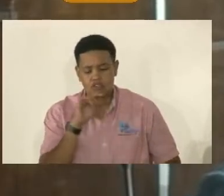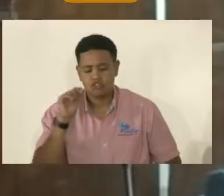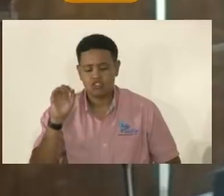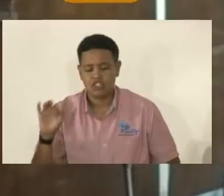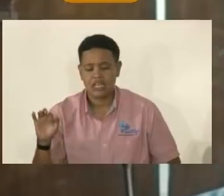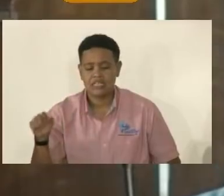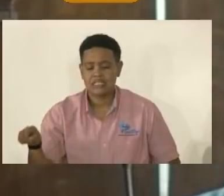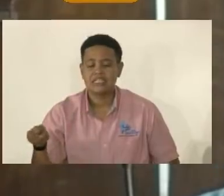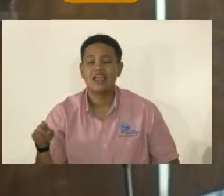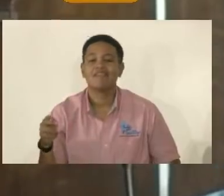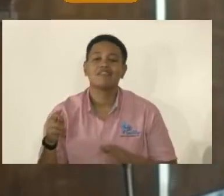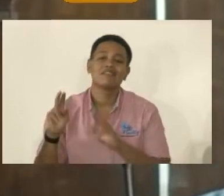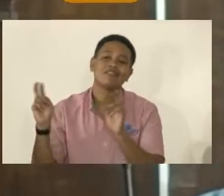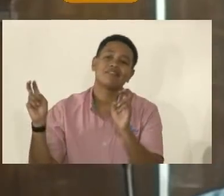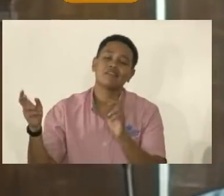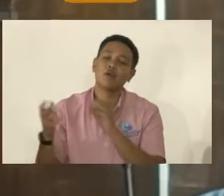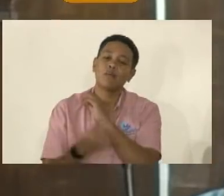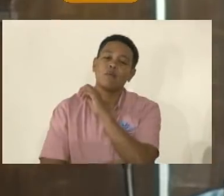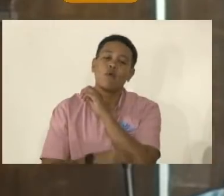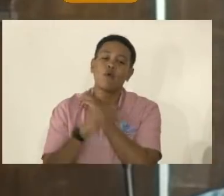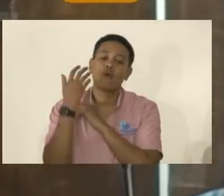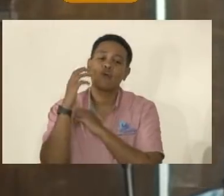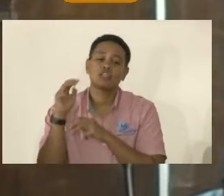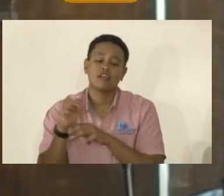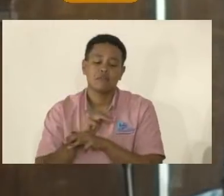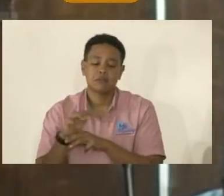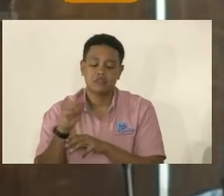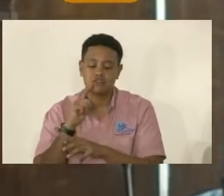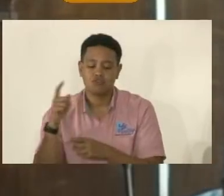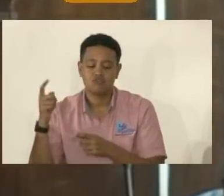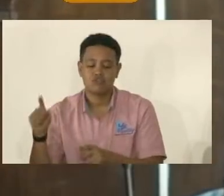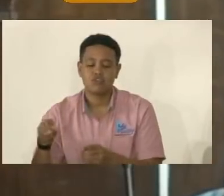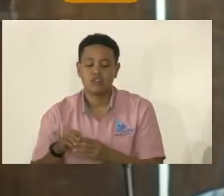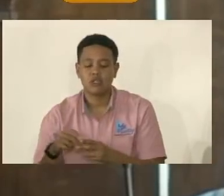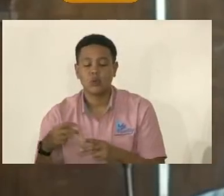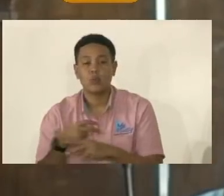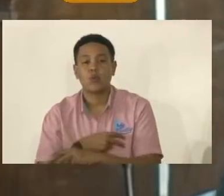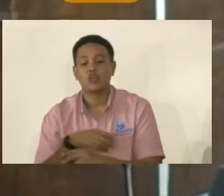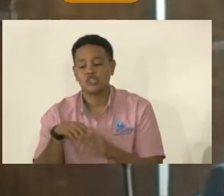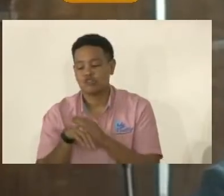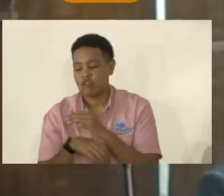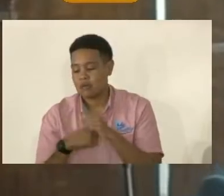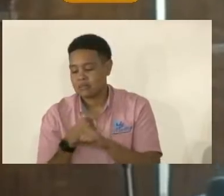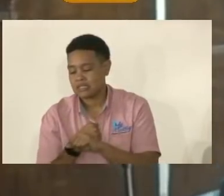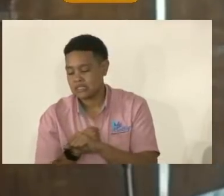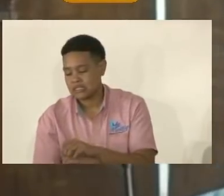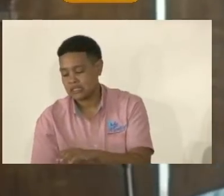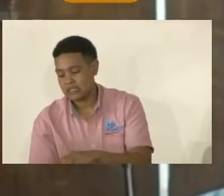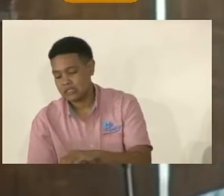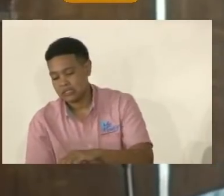as a poor cousin of the ministry, has resulted in worsening crime statistics.